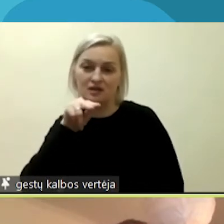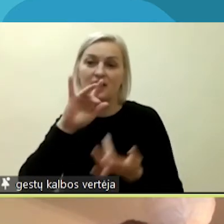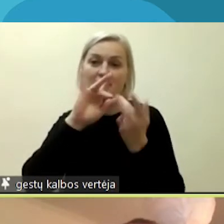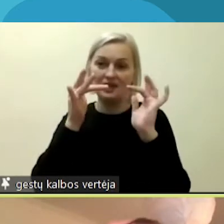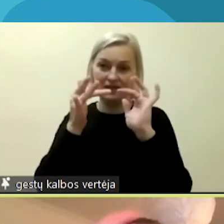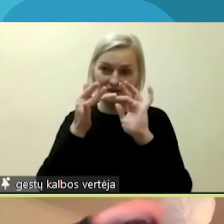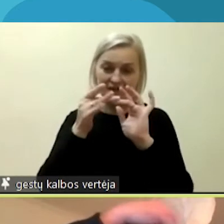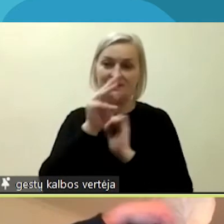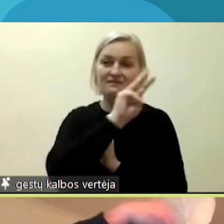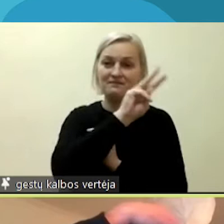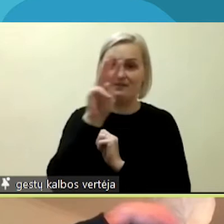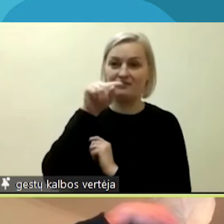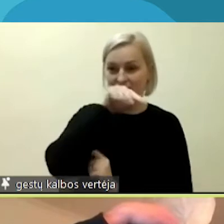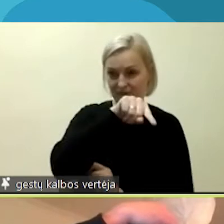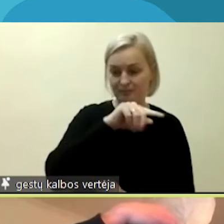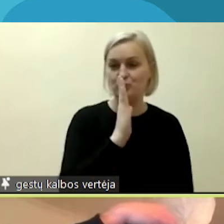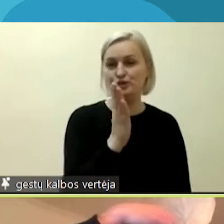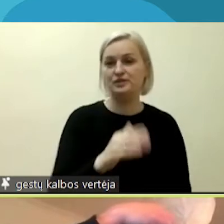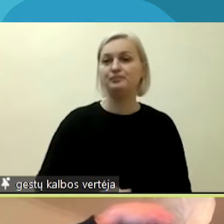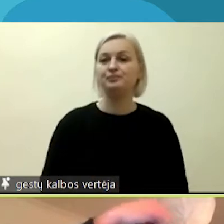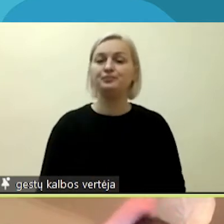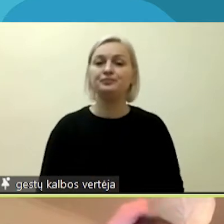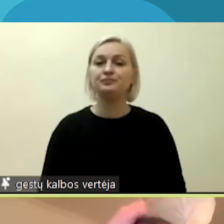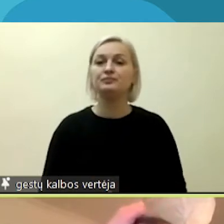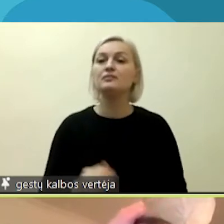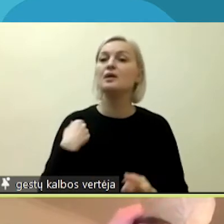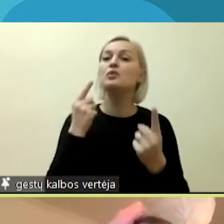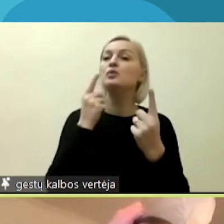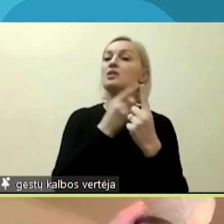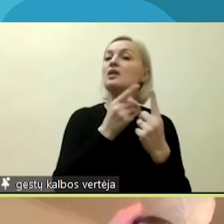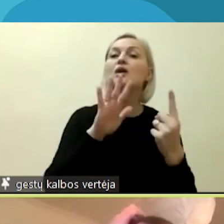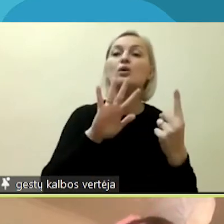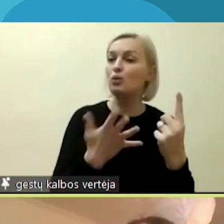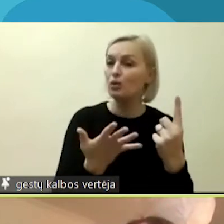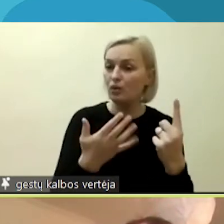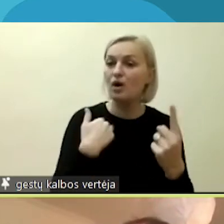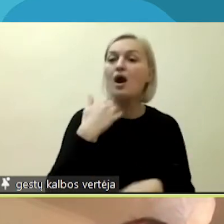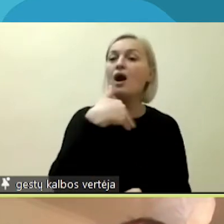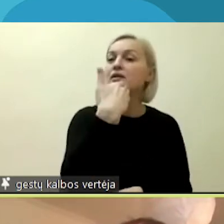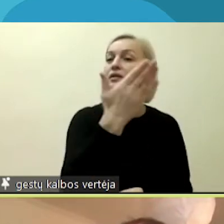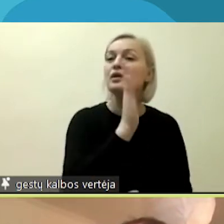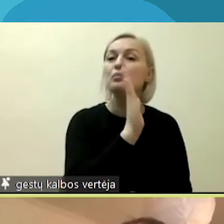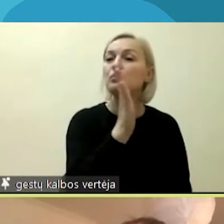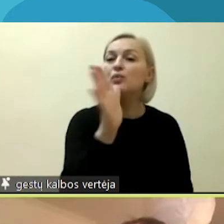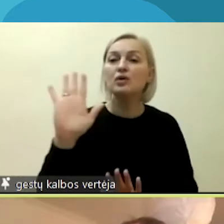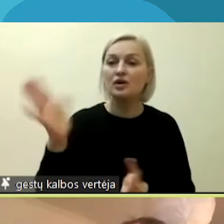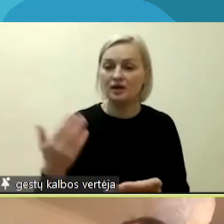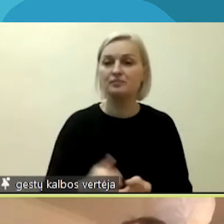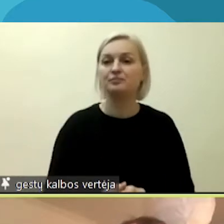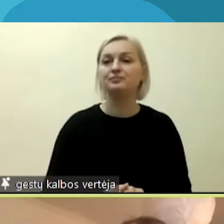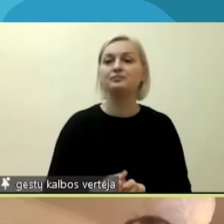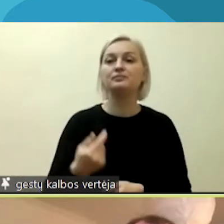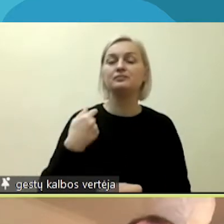Where do we think we're going to go in the future? Well, as I've said already, there will be improvements to the